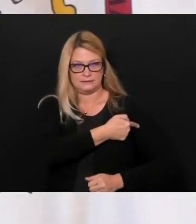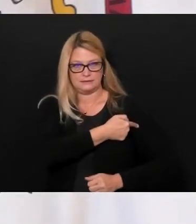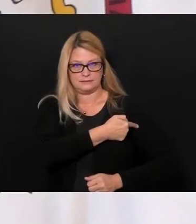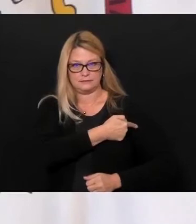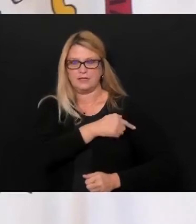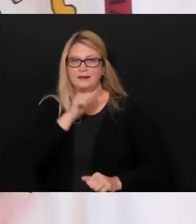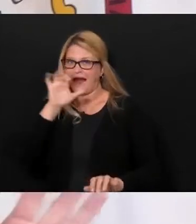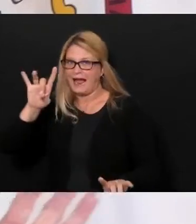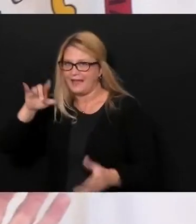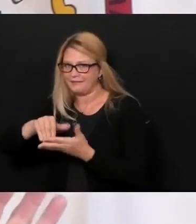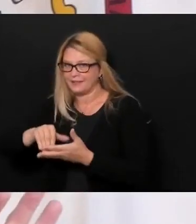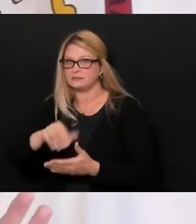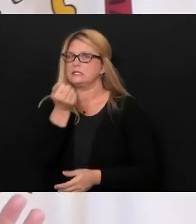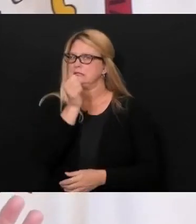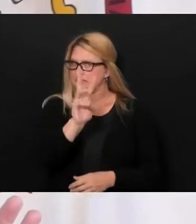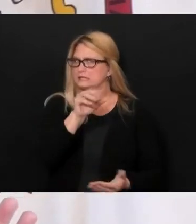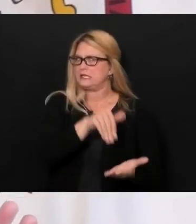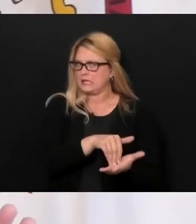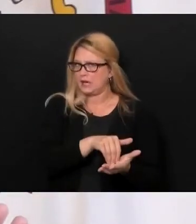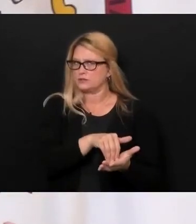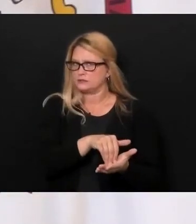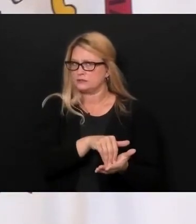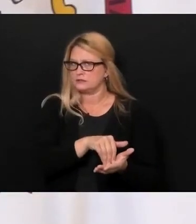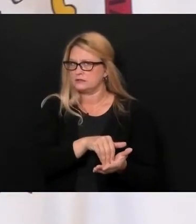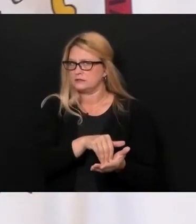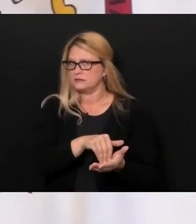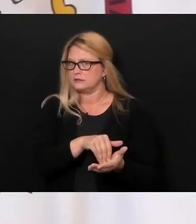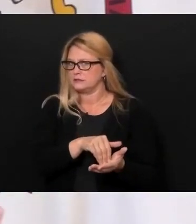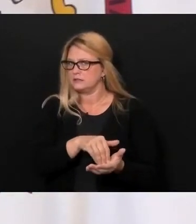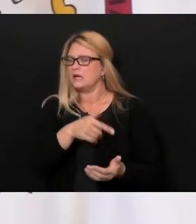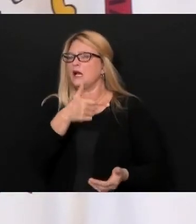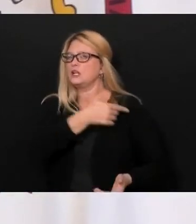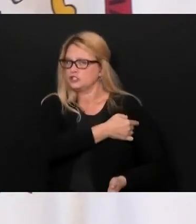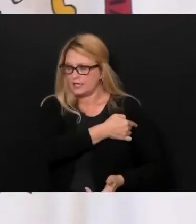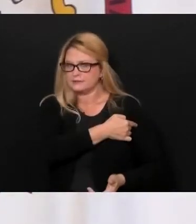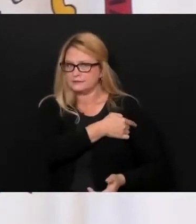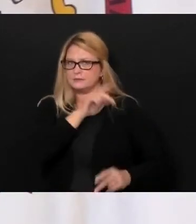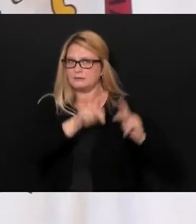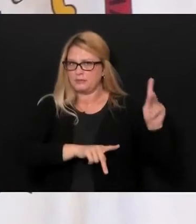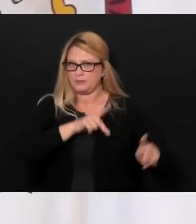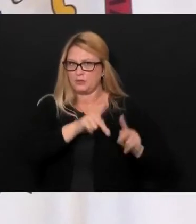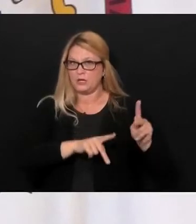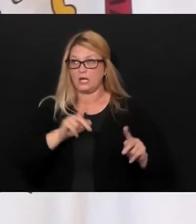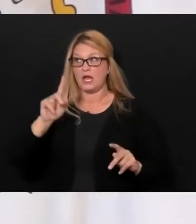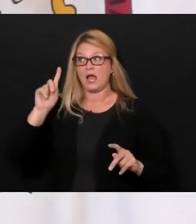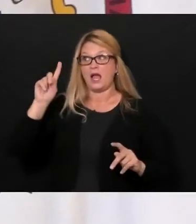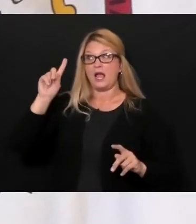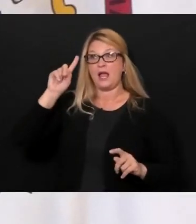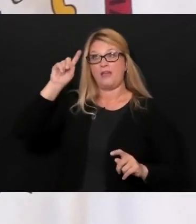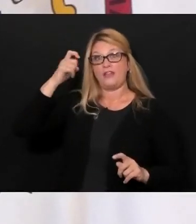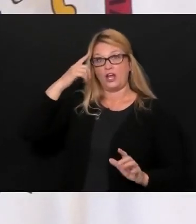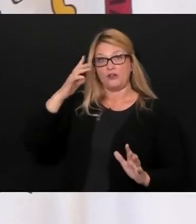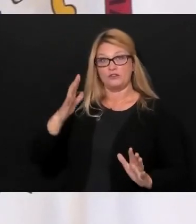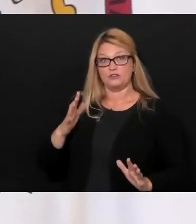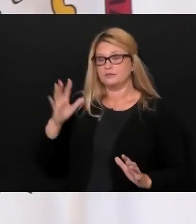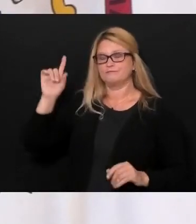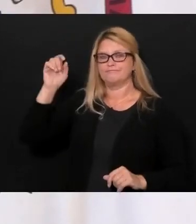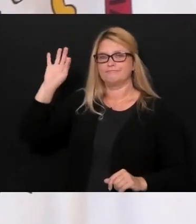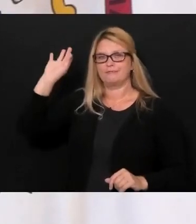8, but 16,000 and change those people. The government guarantees us that on that